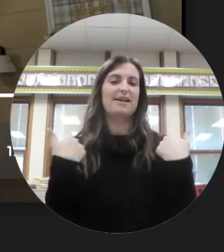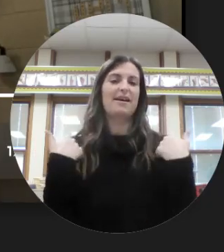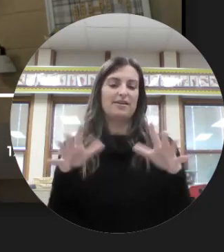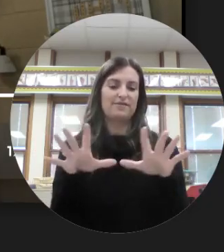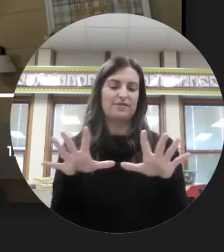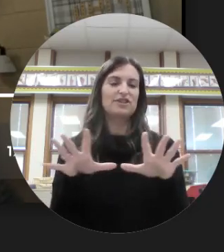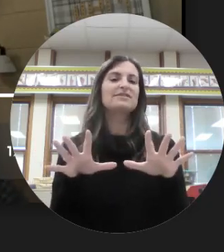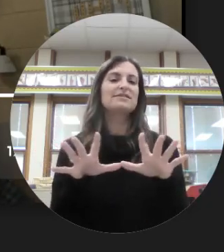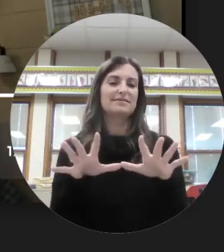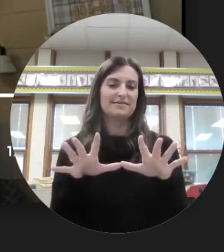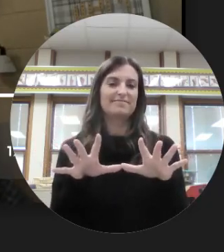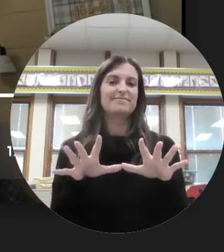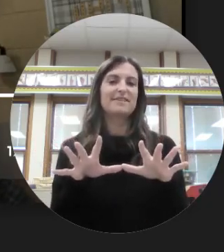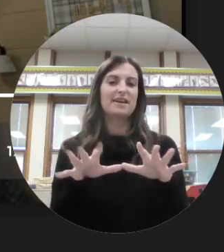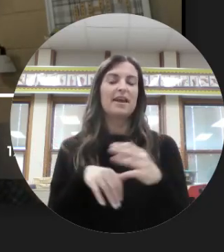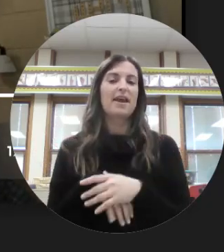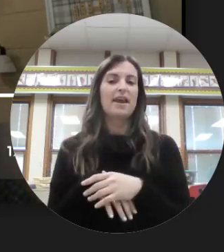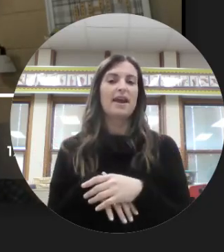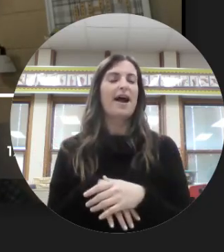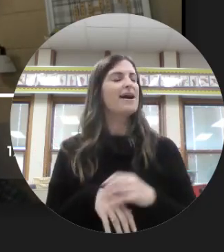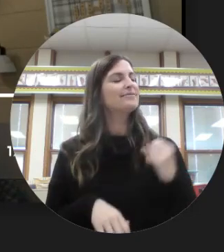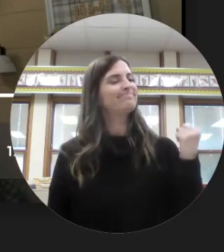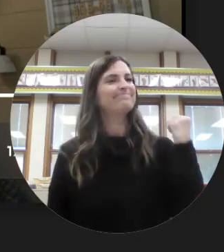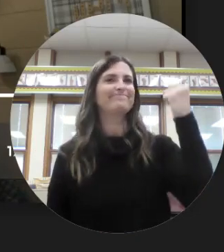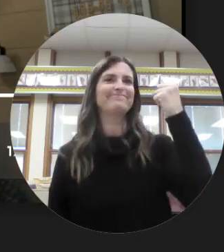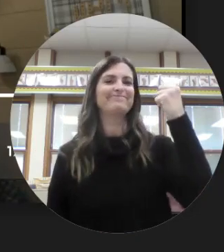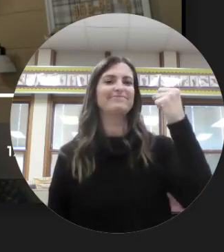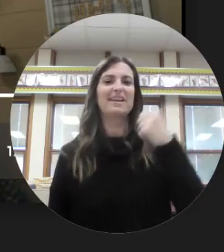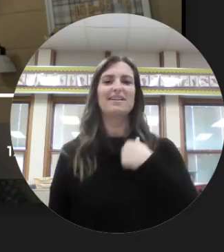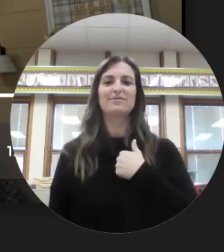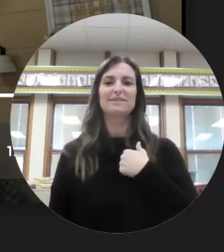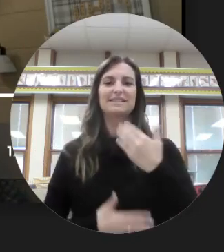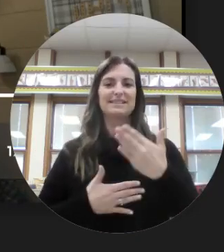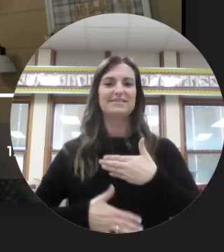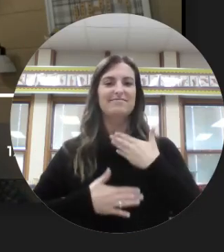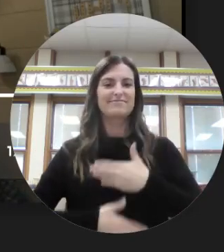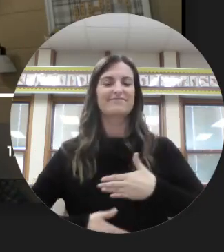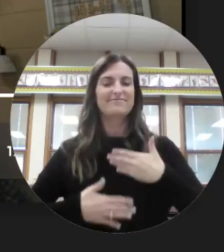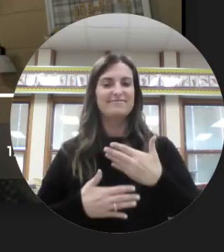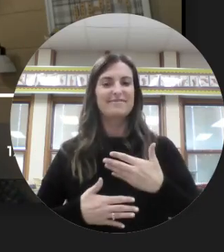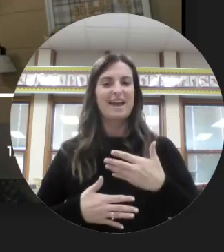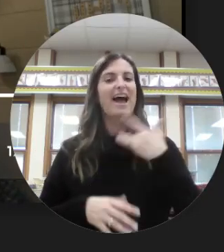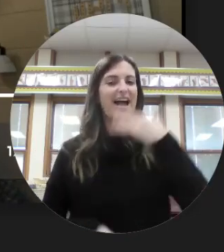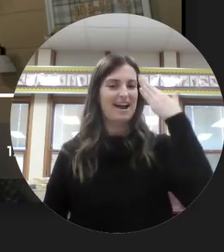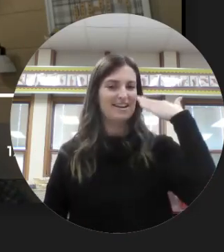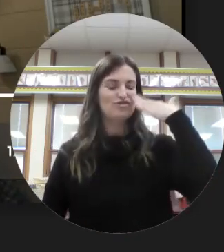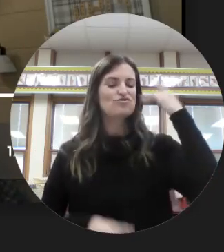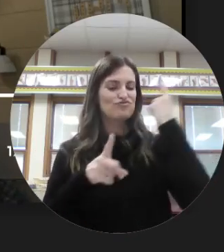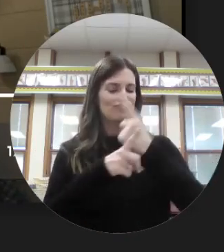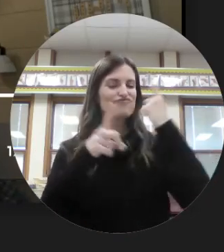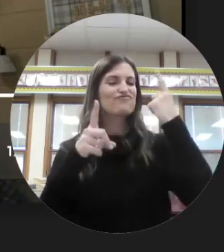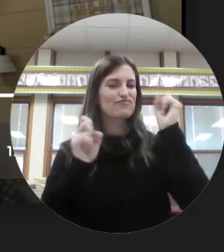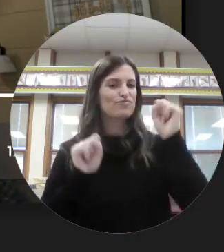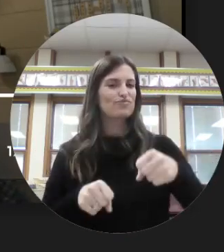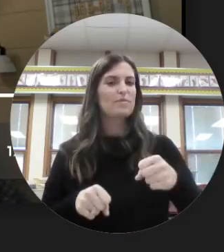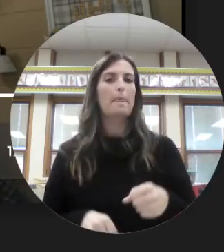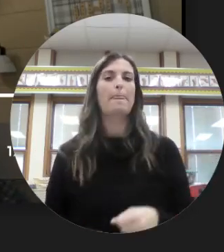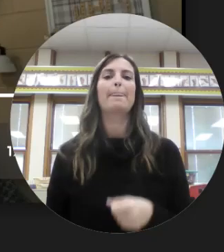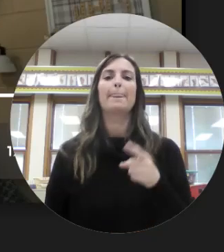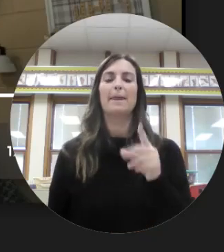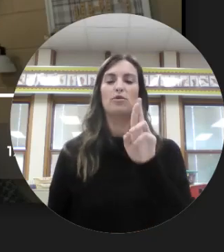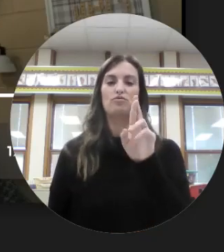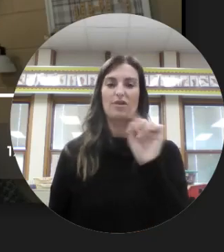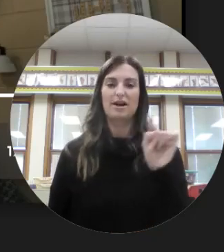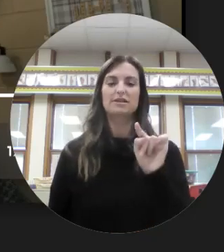rely on. "Huzzah!" Mr. Beaver rapped his knuckles on the new and improved creation. "I knew we'd get it right." Roz moved slower